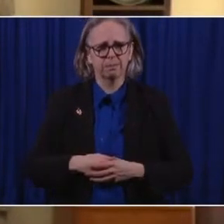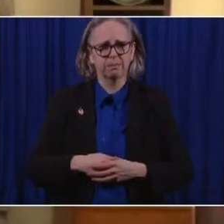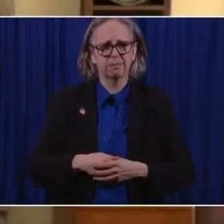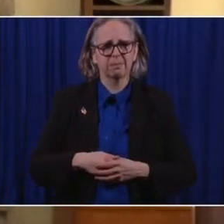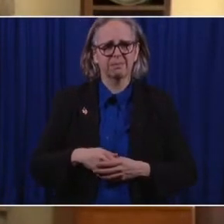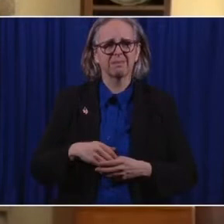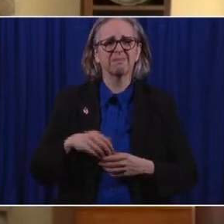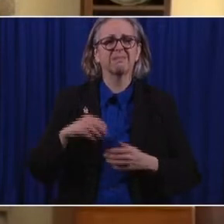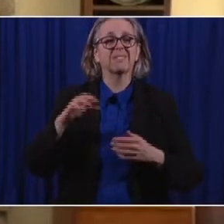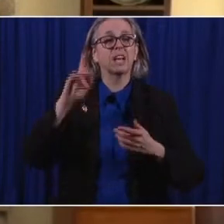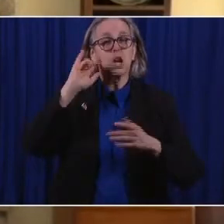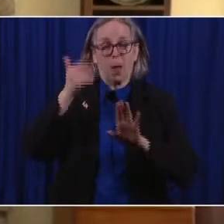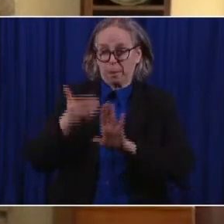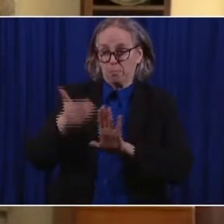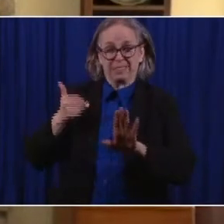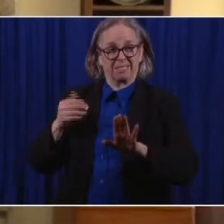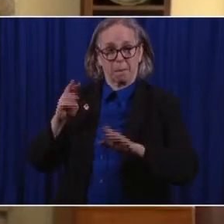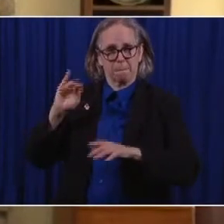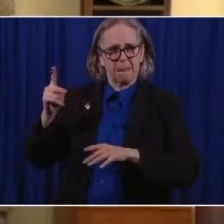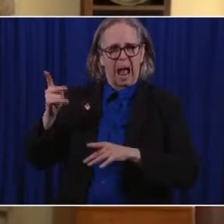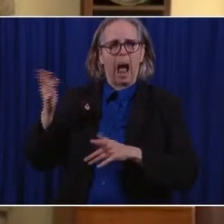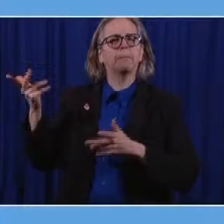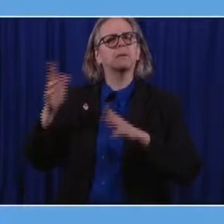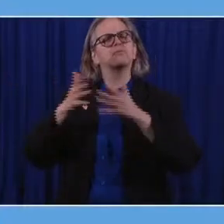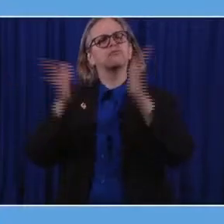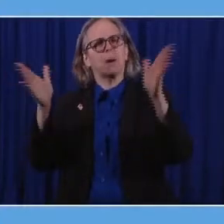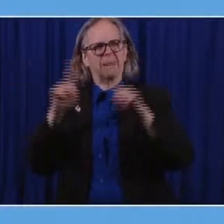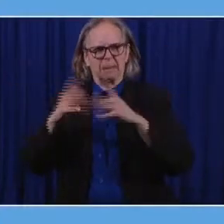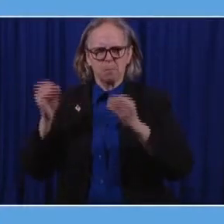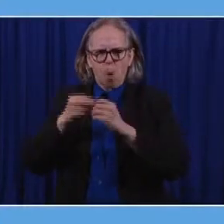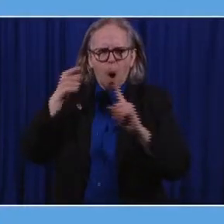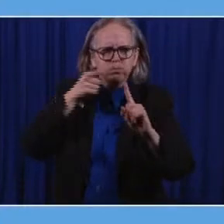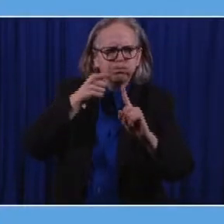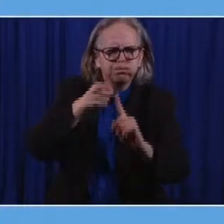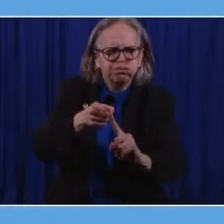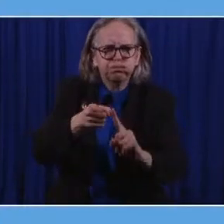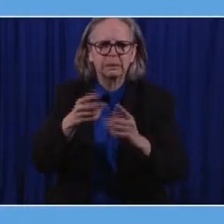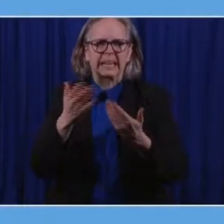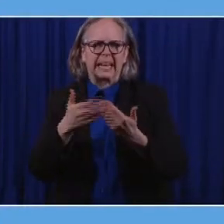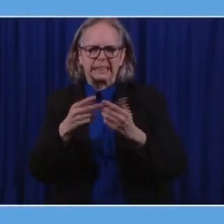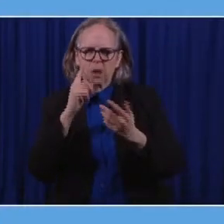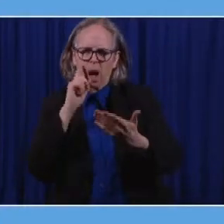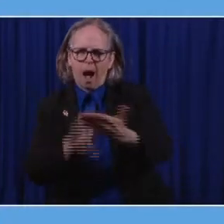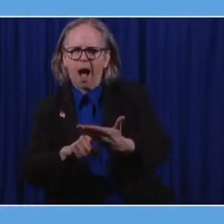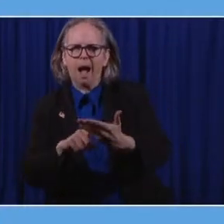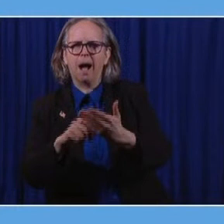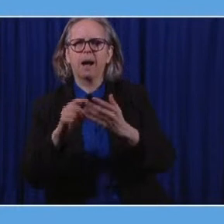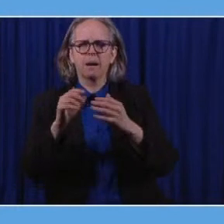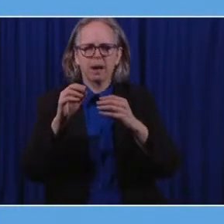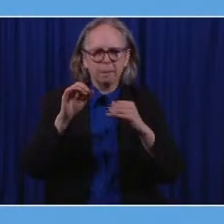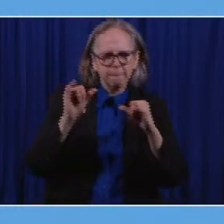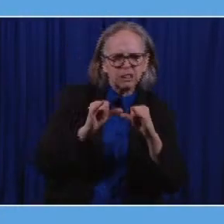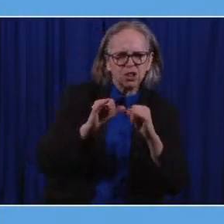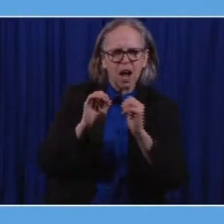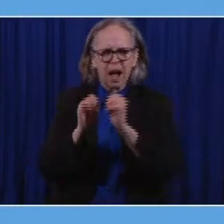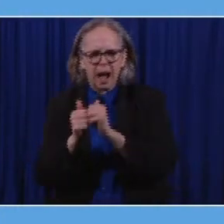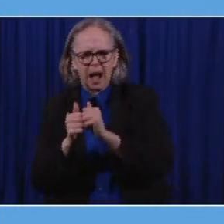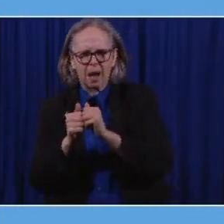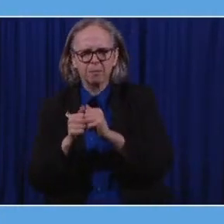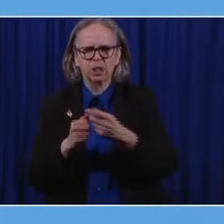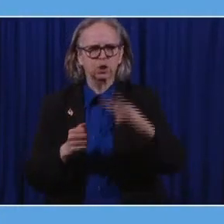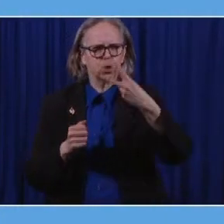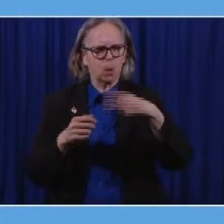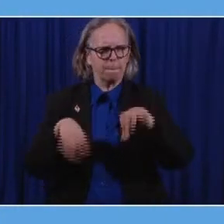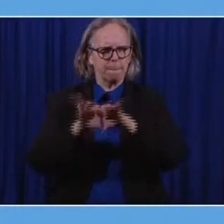just saw. These key measures are 2 critical pieces of information for every Ohioan to understand about the situation in